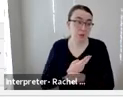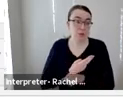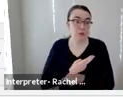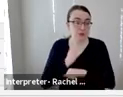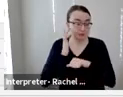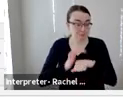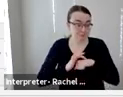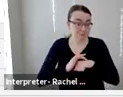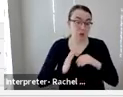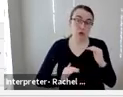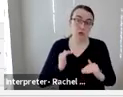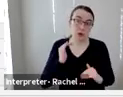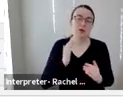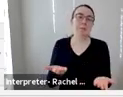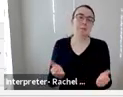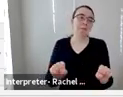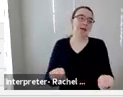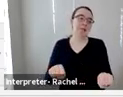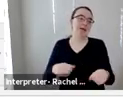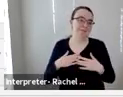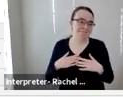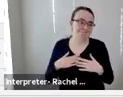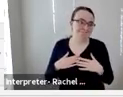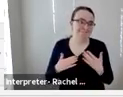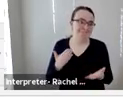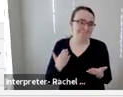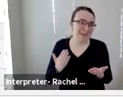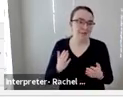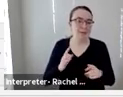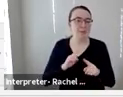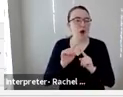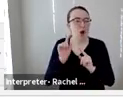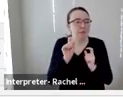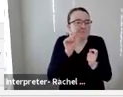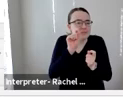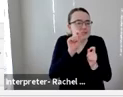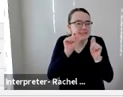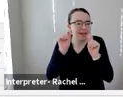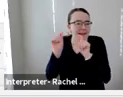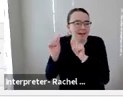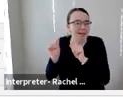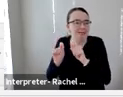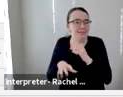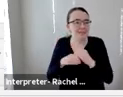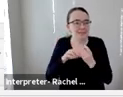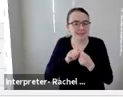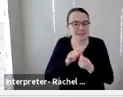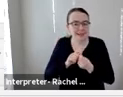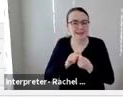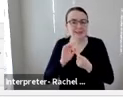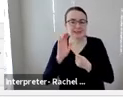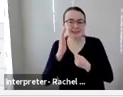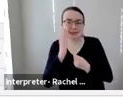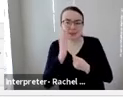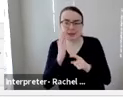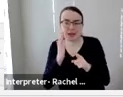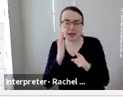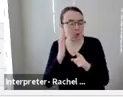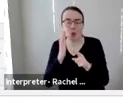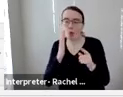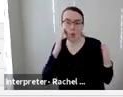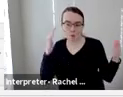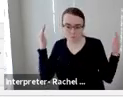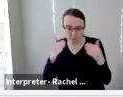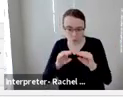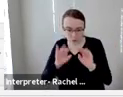Maybe. But it's all the little details here, and it looks like it almost comes into focus when